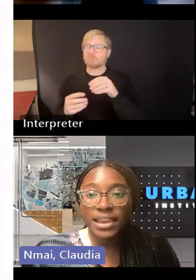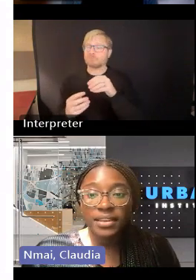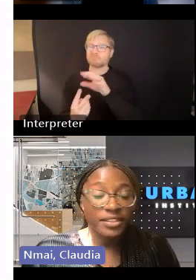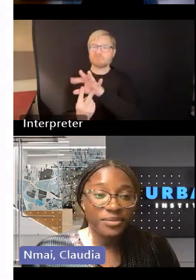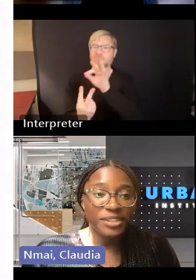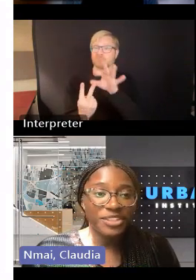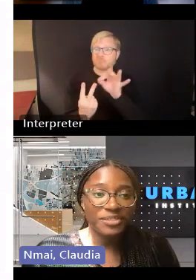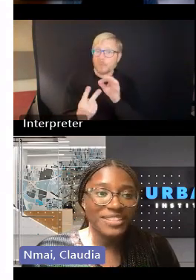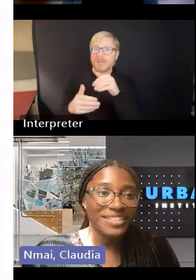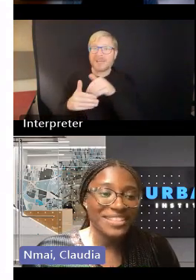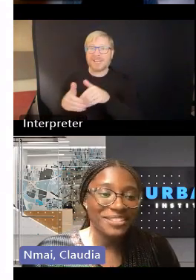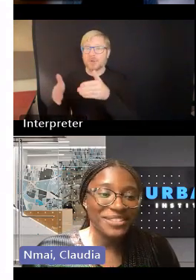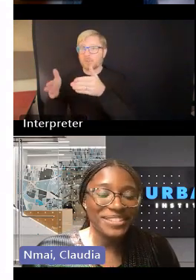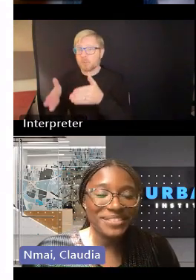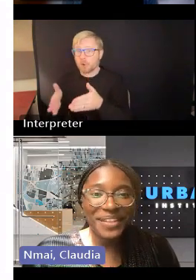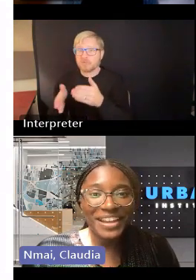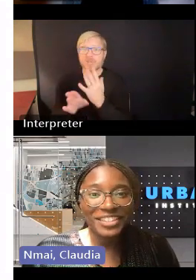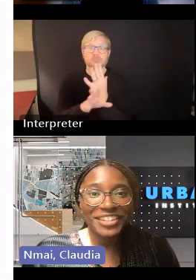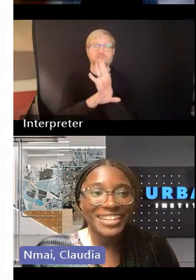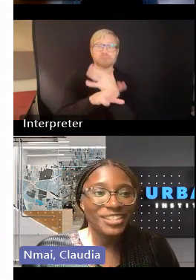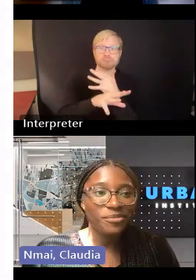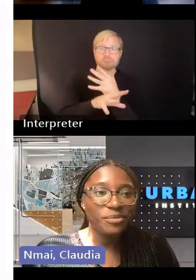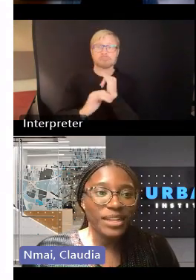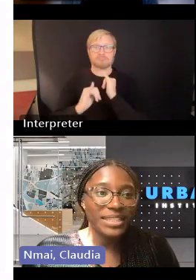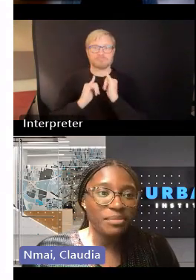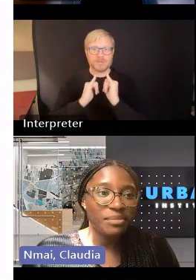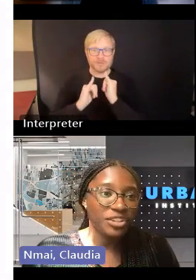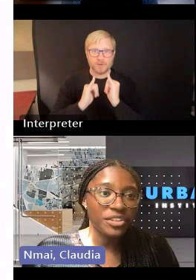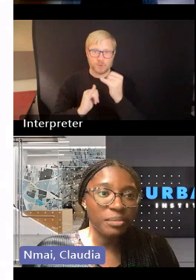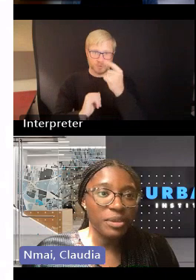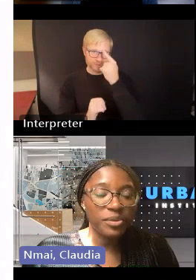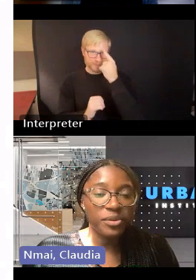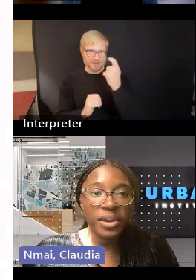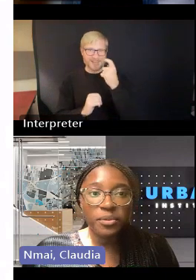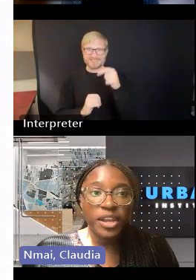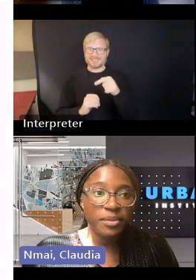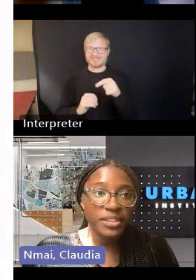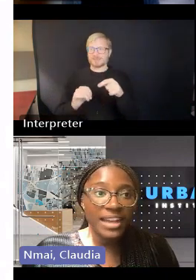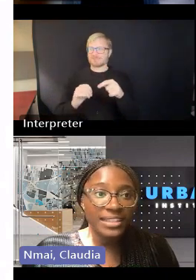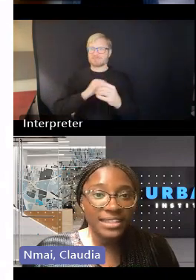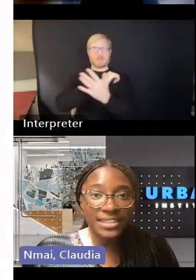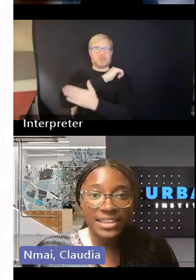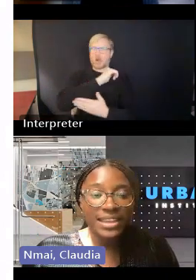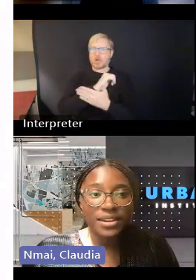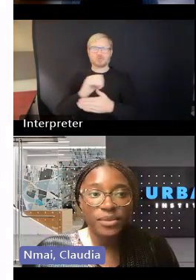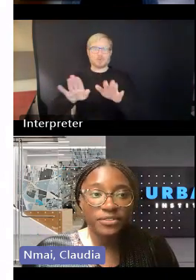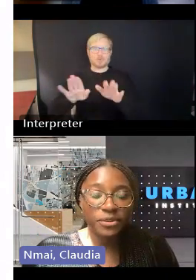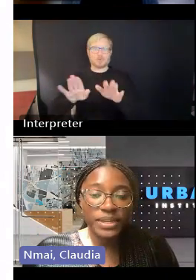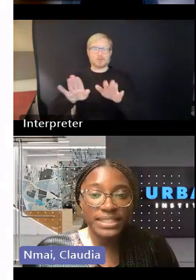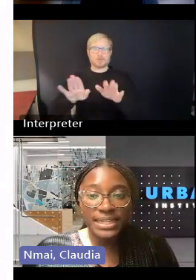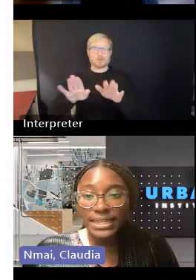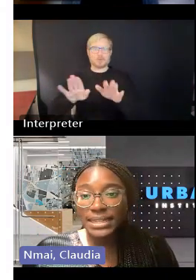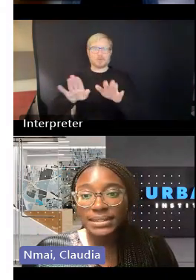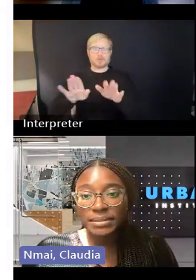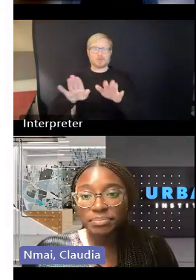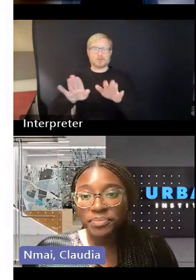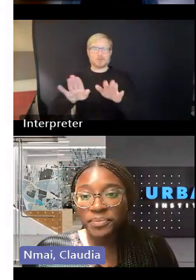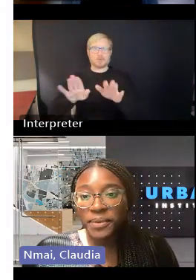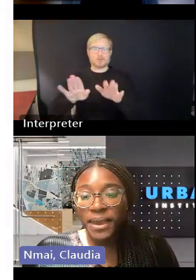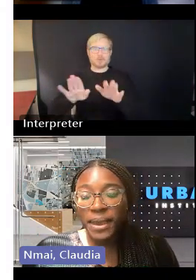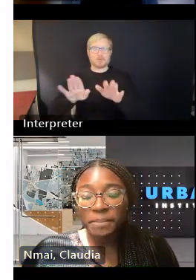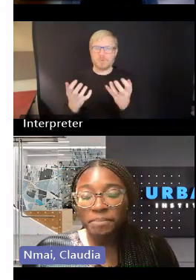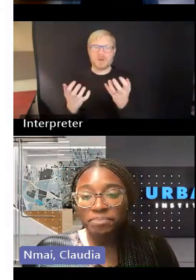interviews, especially because this was around the country. And so we wanted to make sure that people were able to access it in whatever ways they